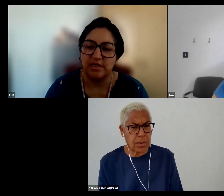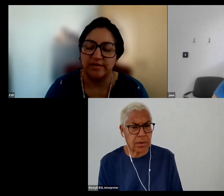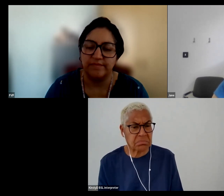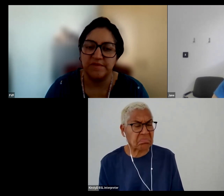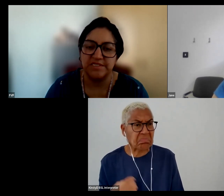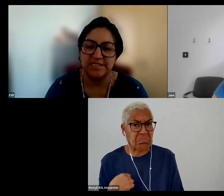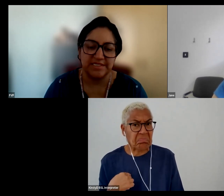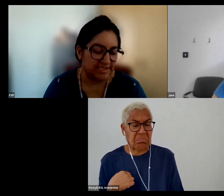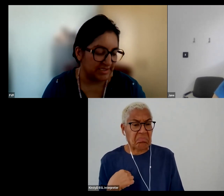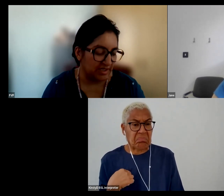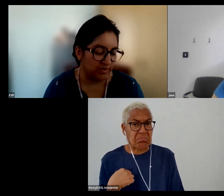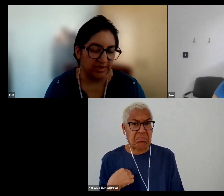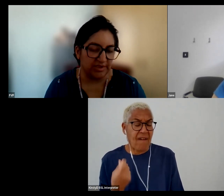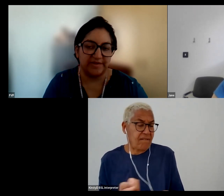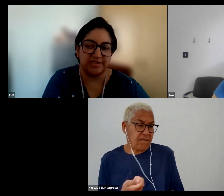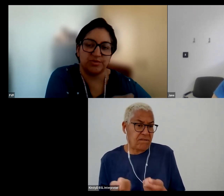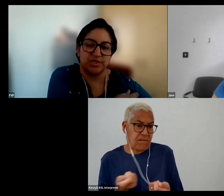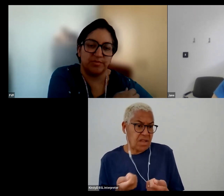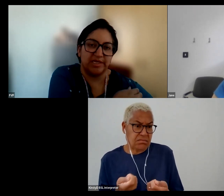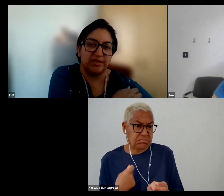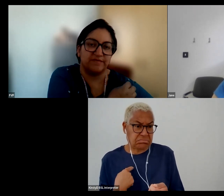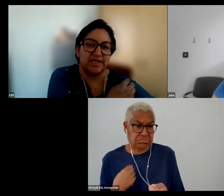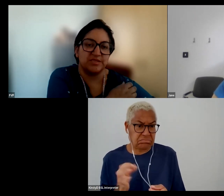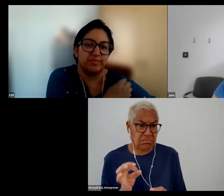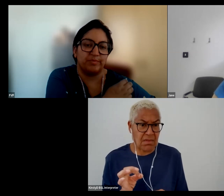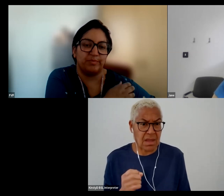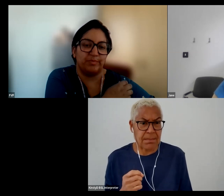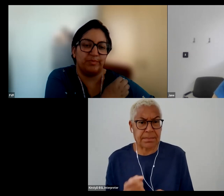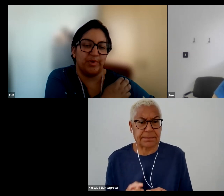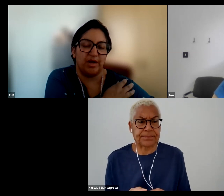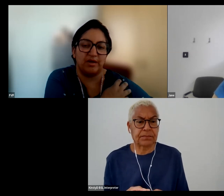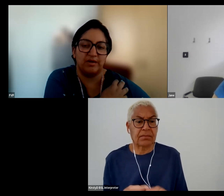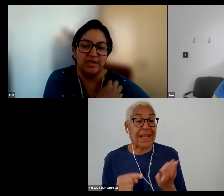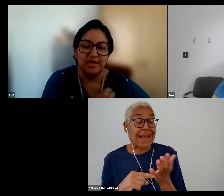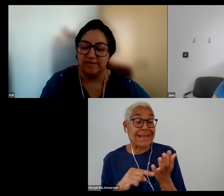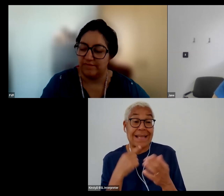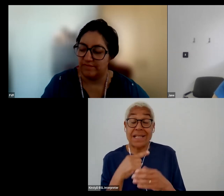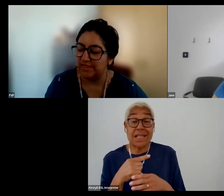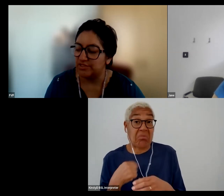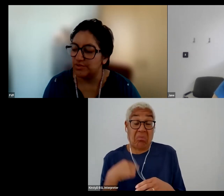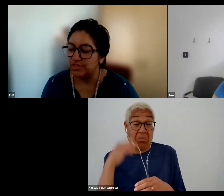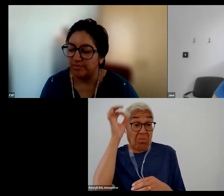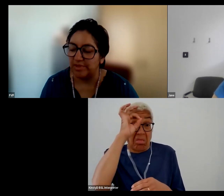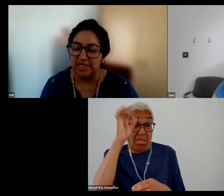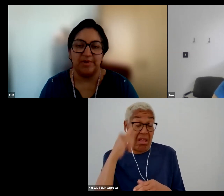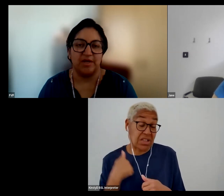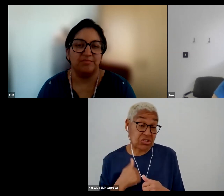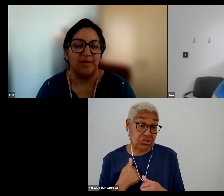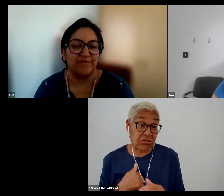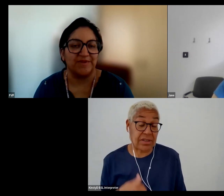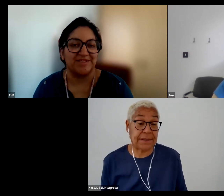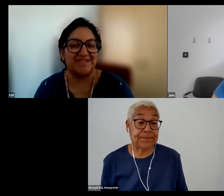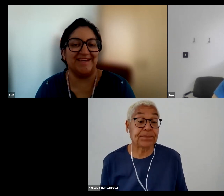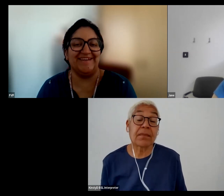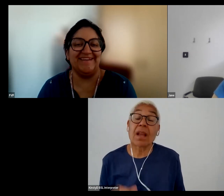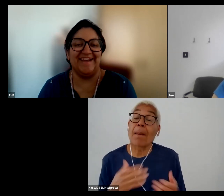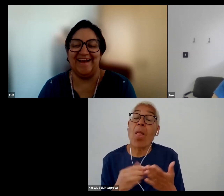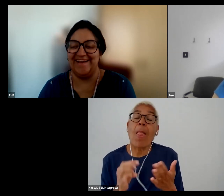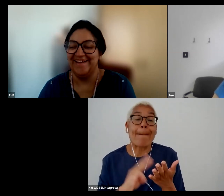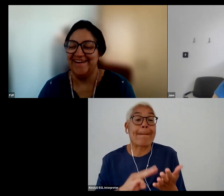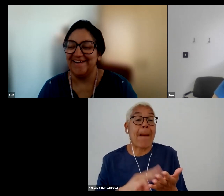I facilitated that one. I think they do so many. No, I don't think I know about that. Sorry. They do so many per month.